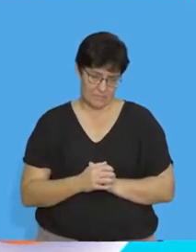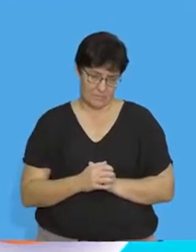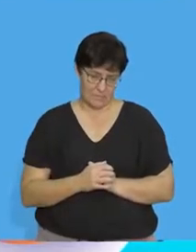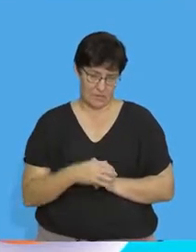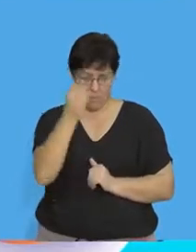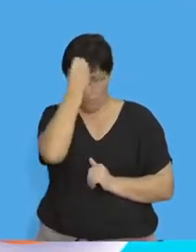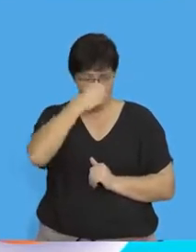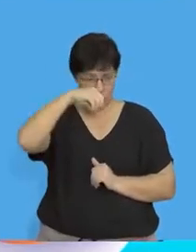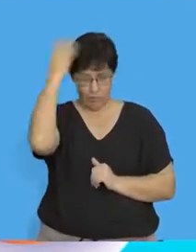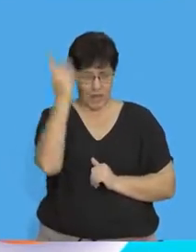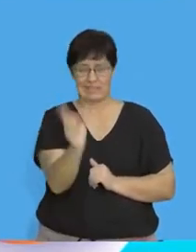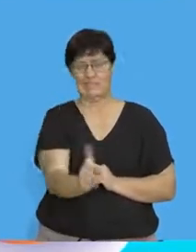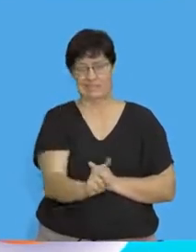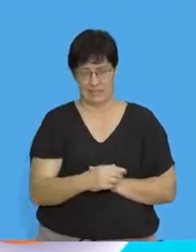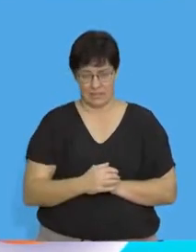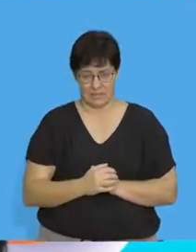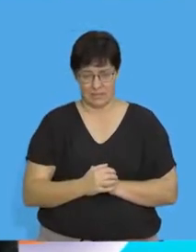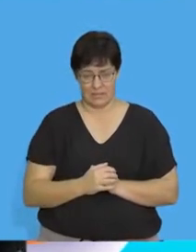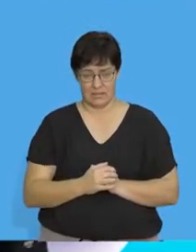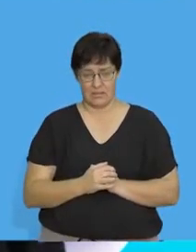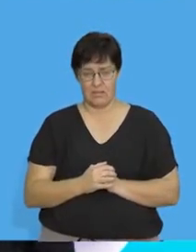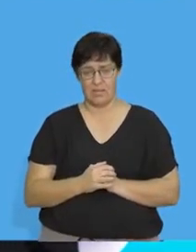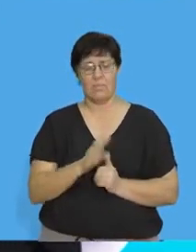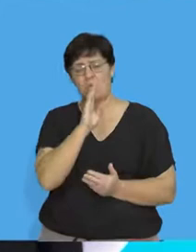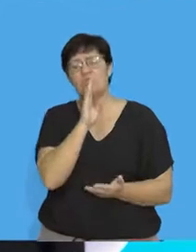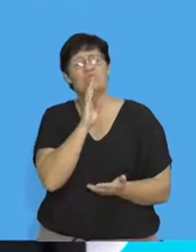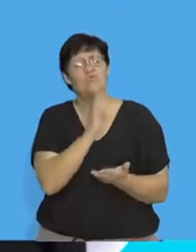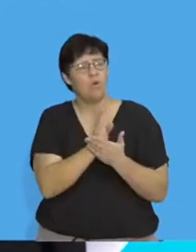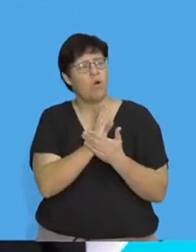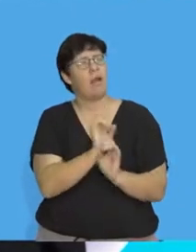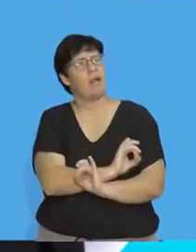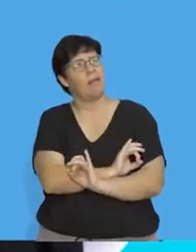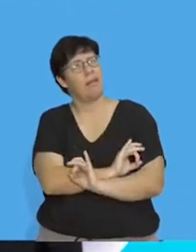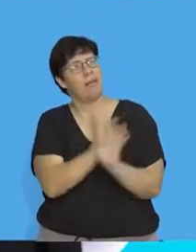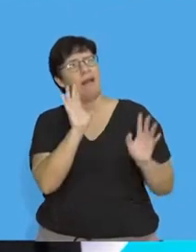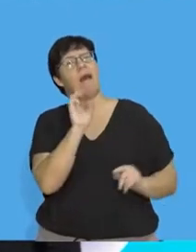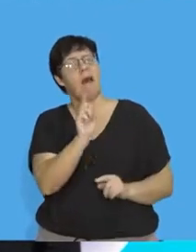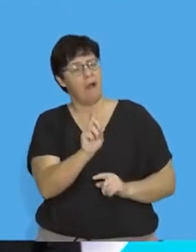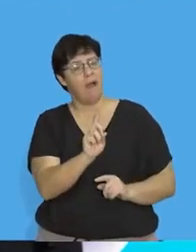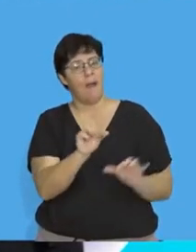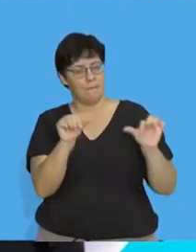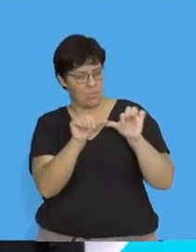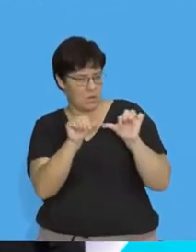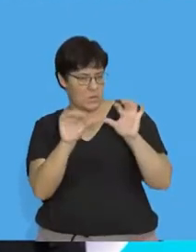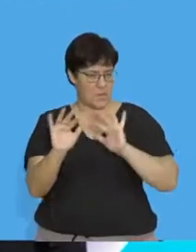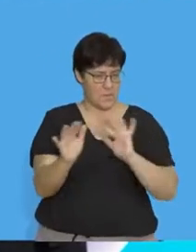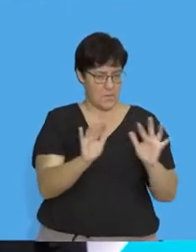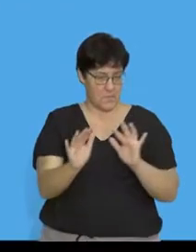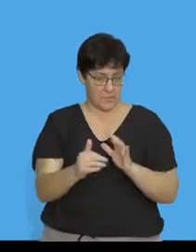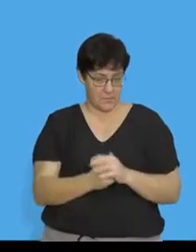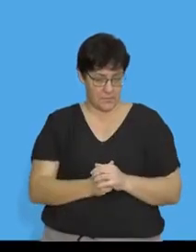the values change over time, but also by multiplying these together, you'll get a constant every time.